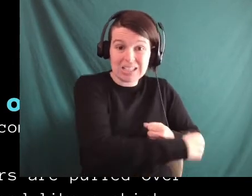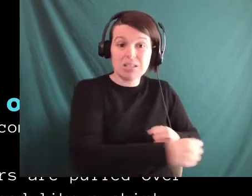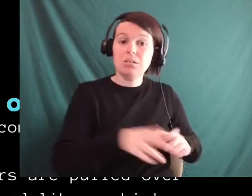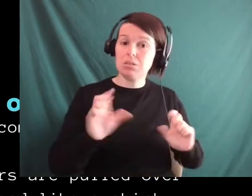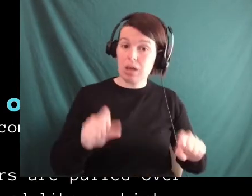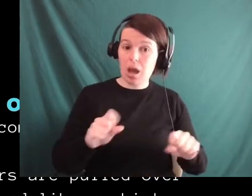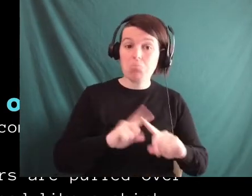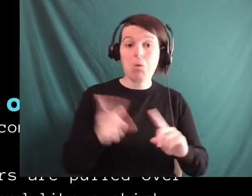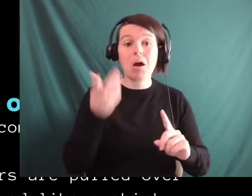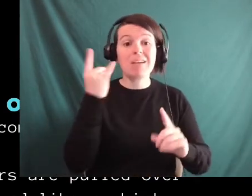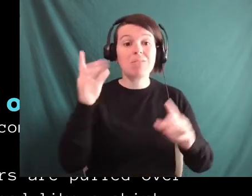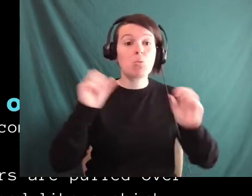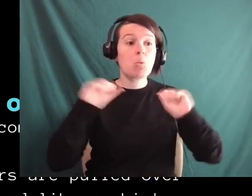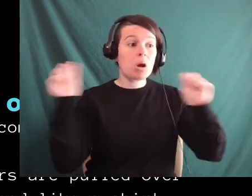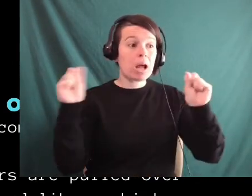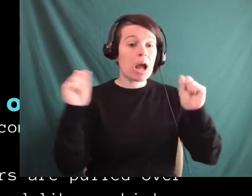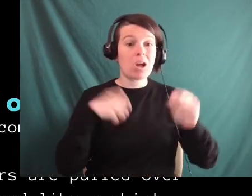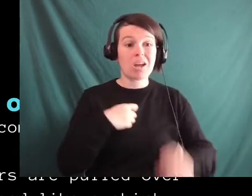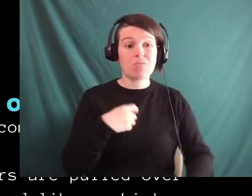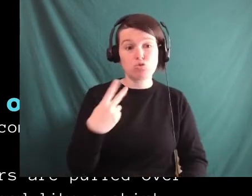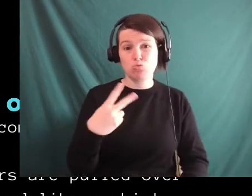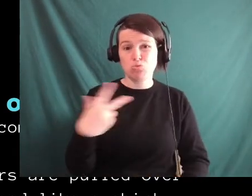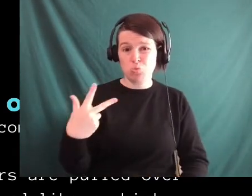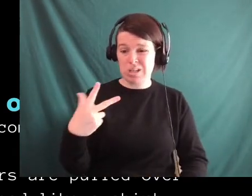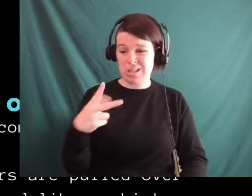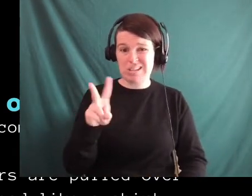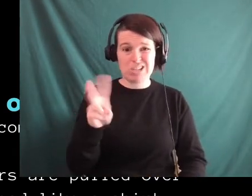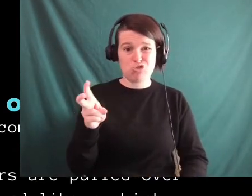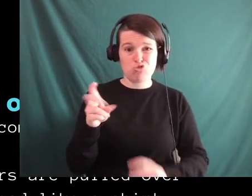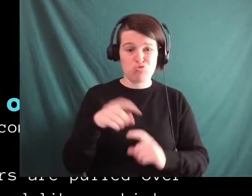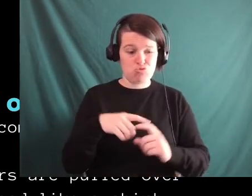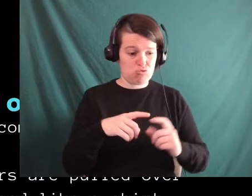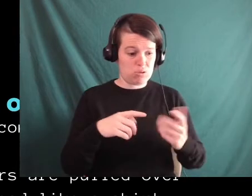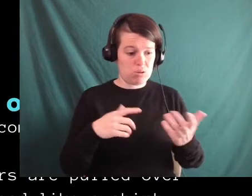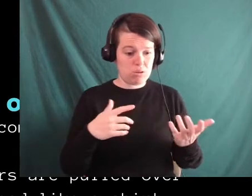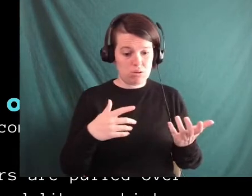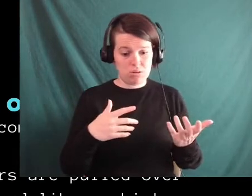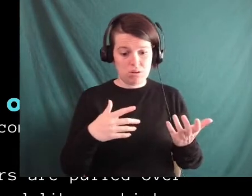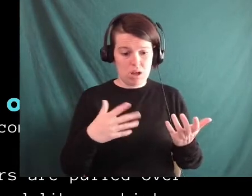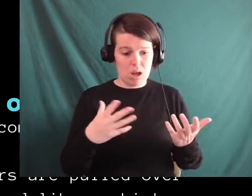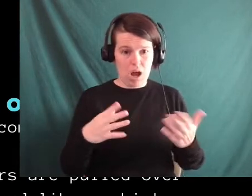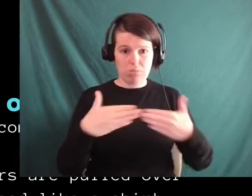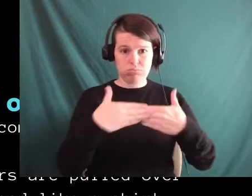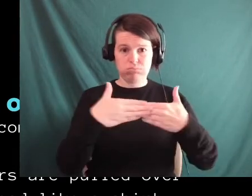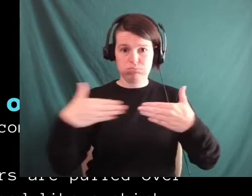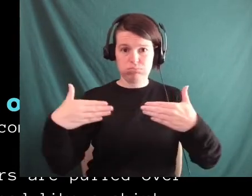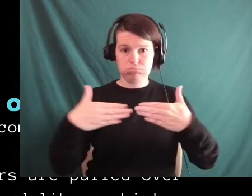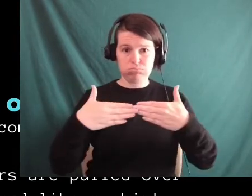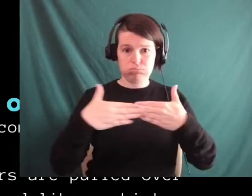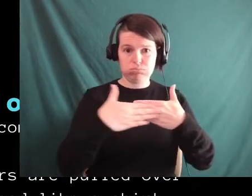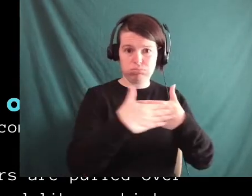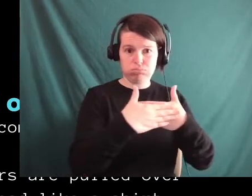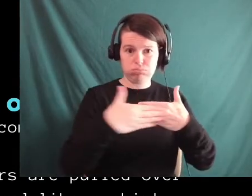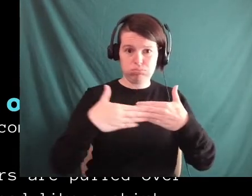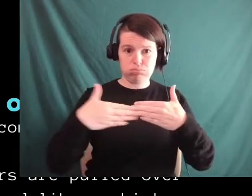have this, 2 or 3 inches of clearance where you can bind much looser.